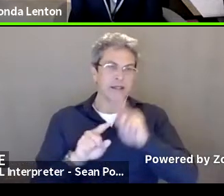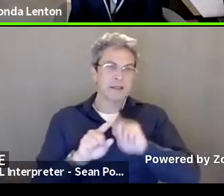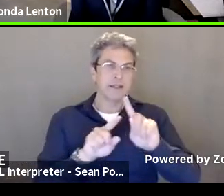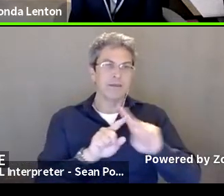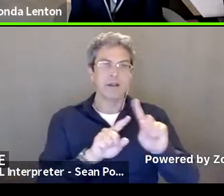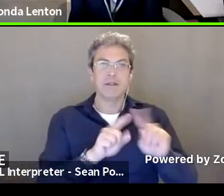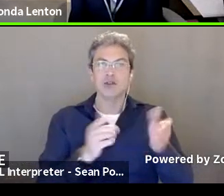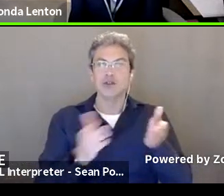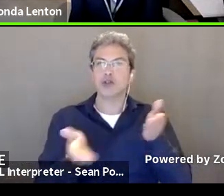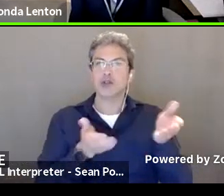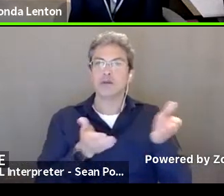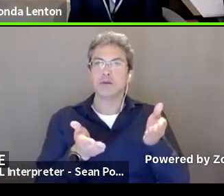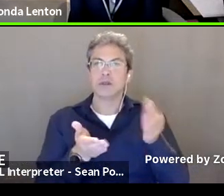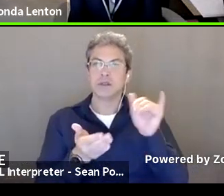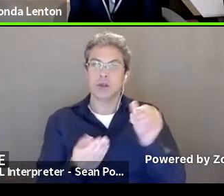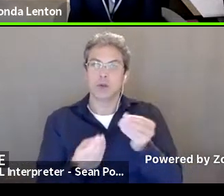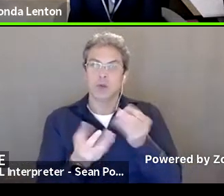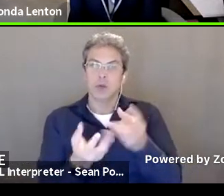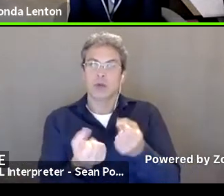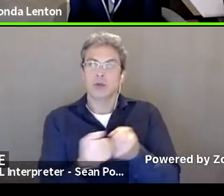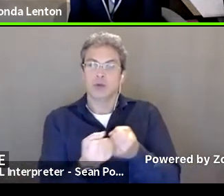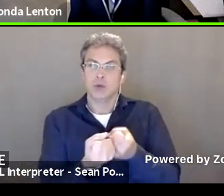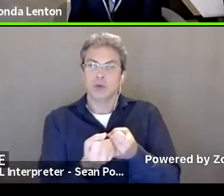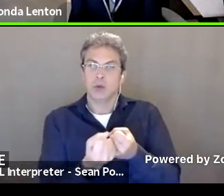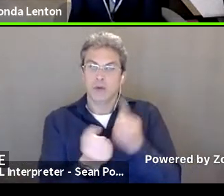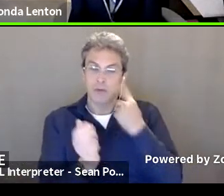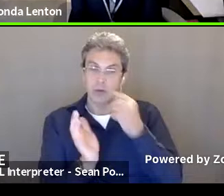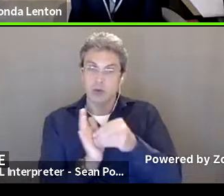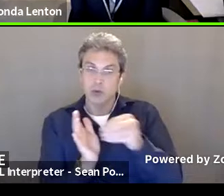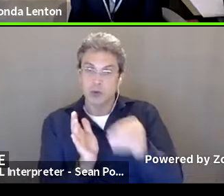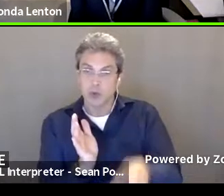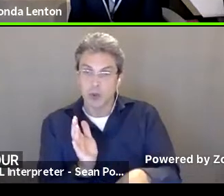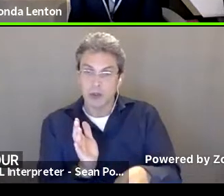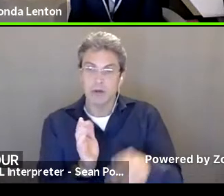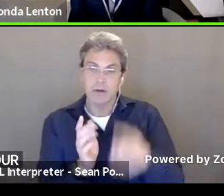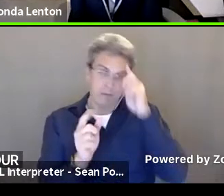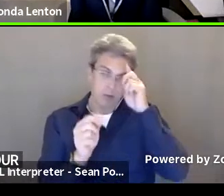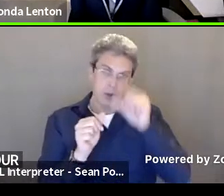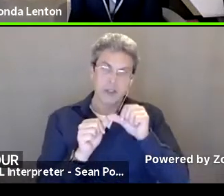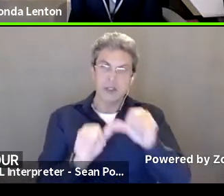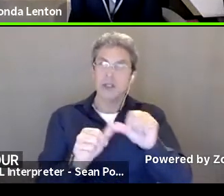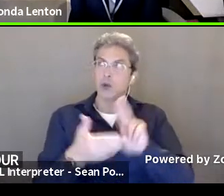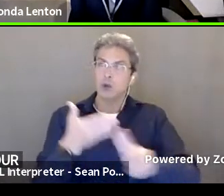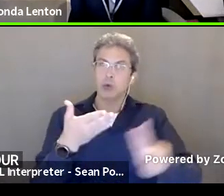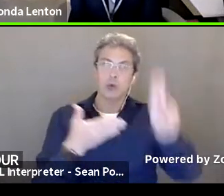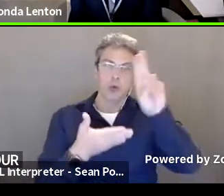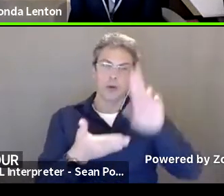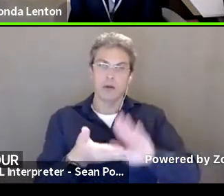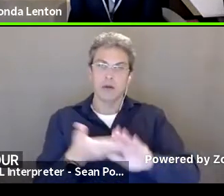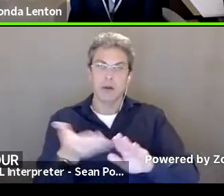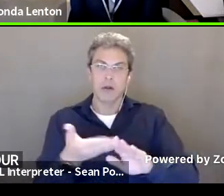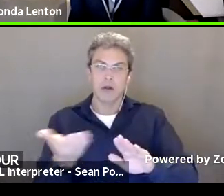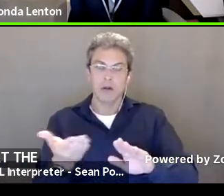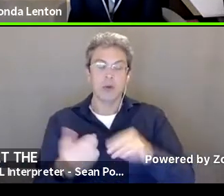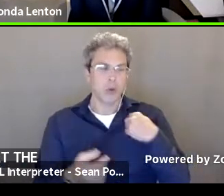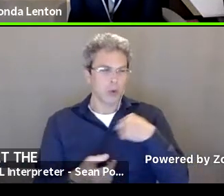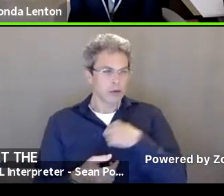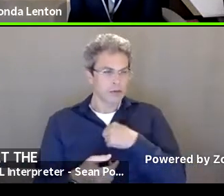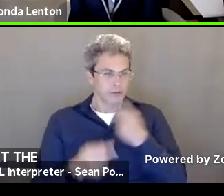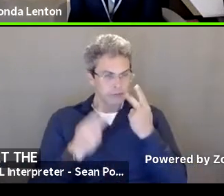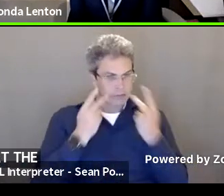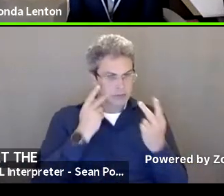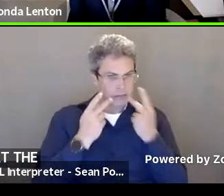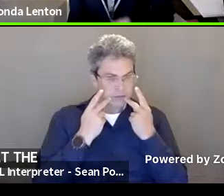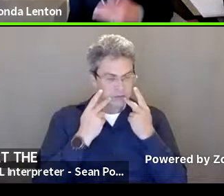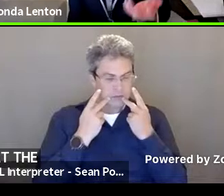support our students, that support the academic activities of the university. And there are some lessons to be learned